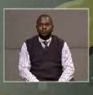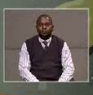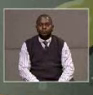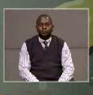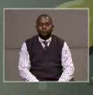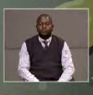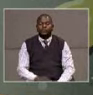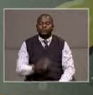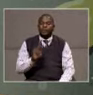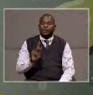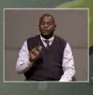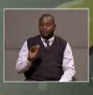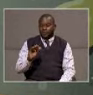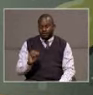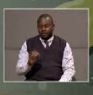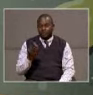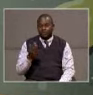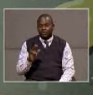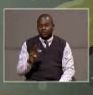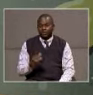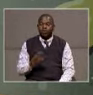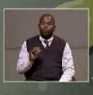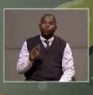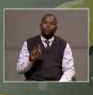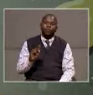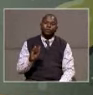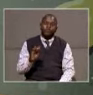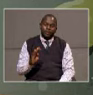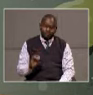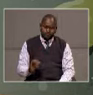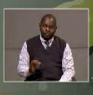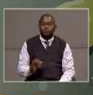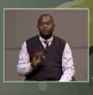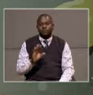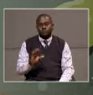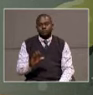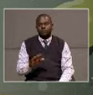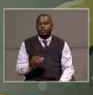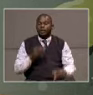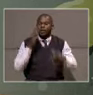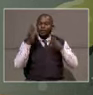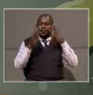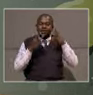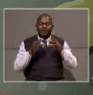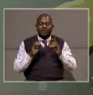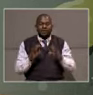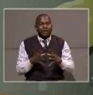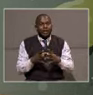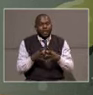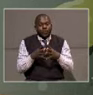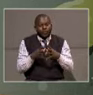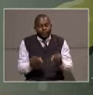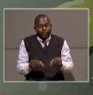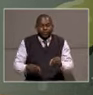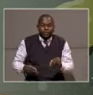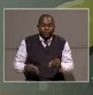Moving on, KCCA FC head coach Mike Mutebi has said his side is not worried despite losing the first leg